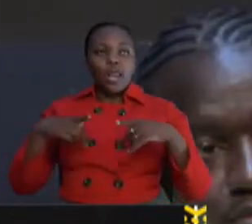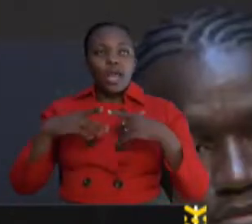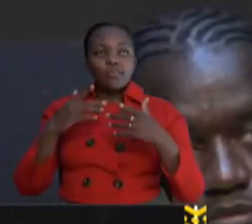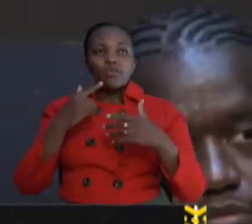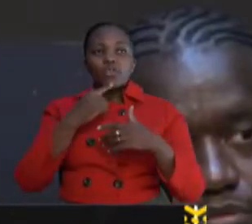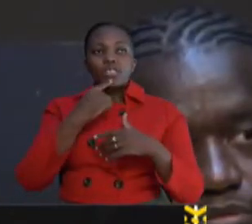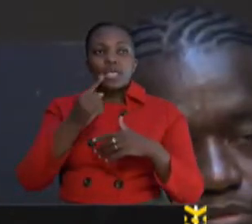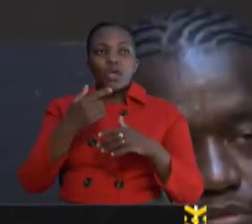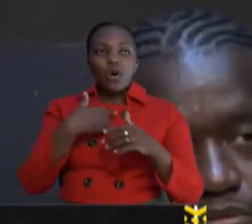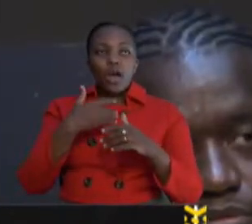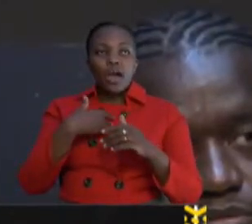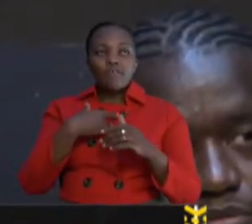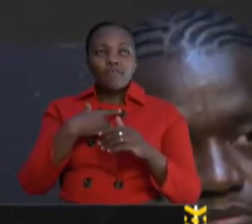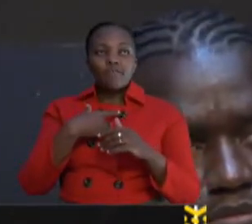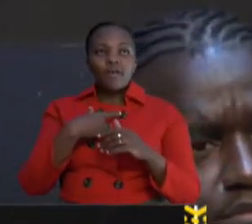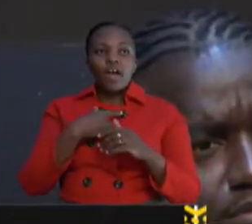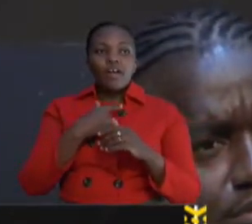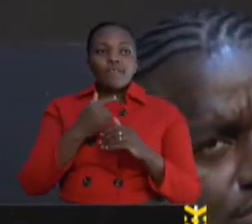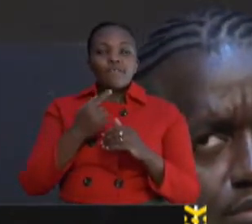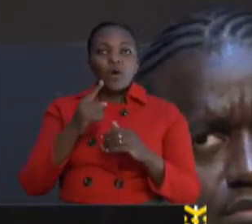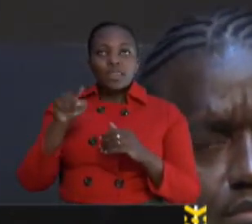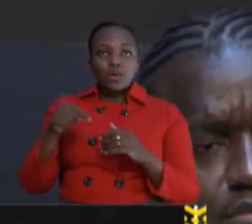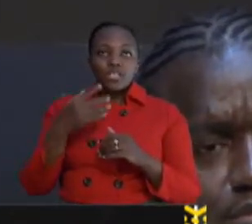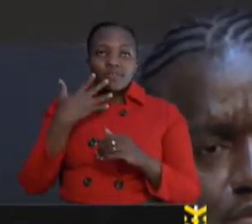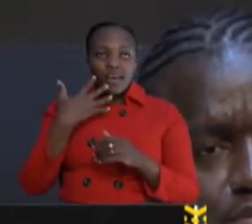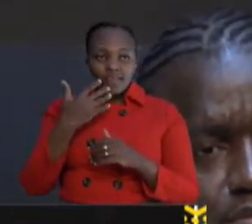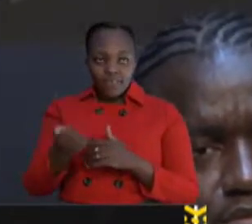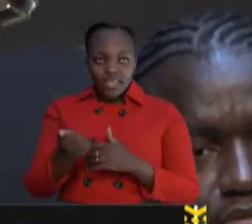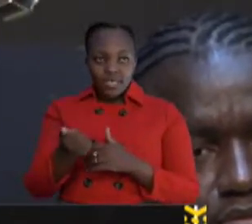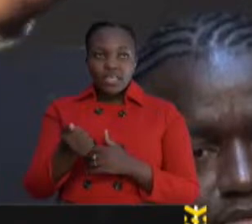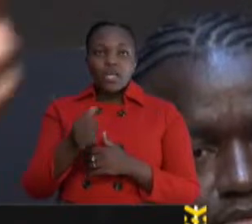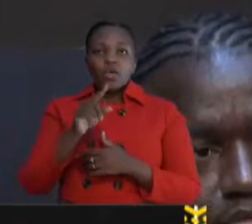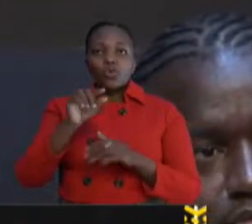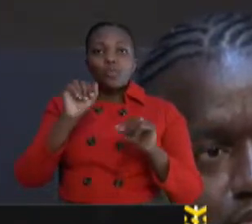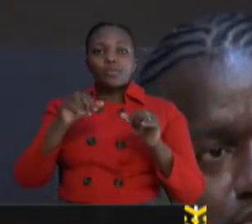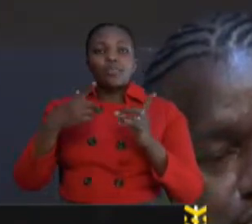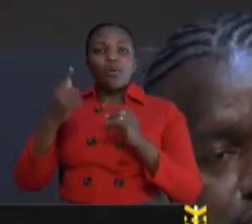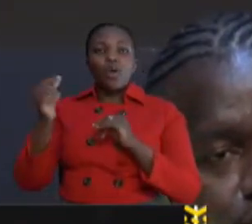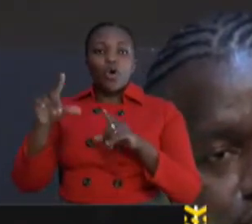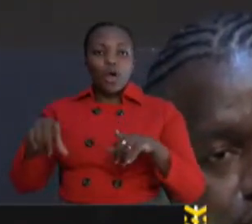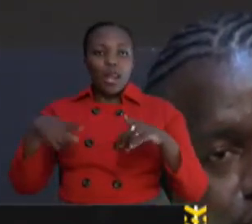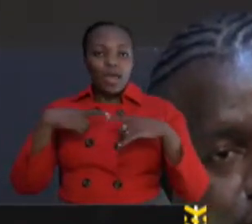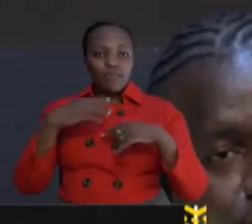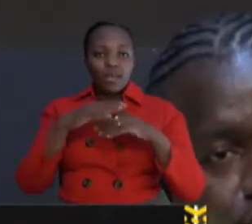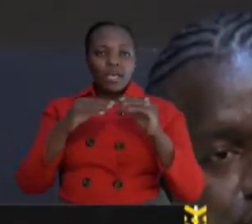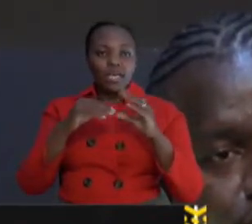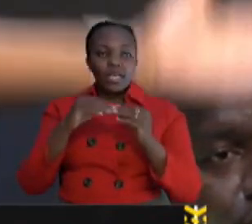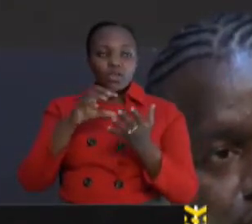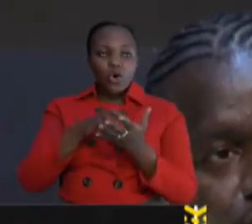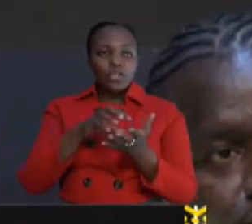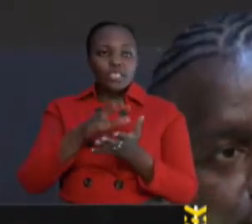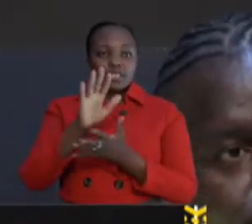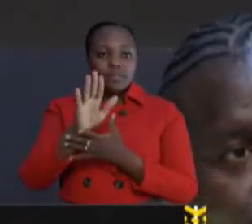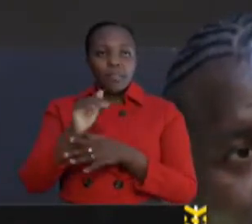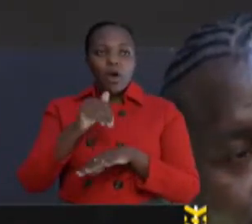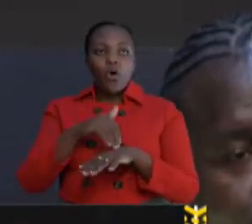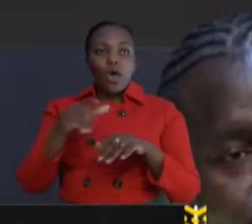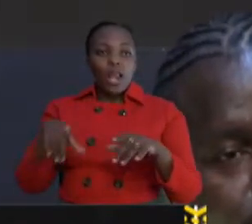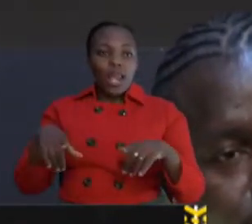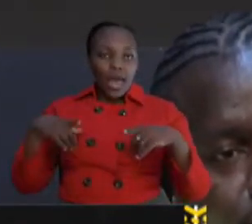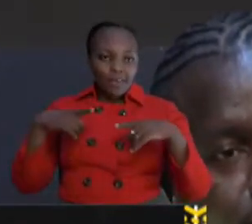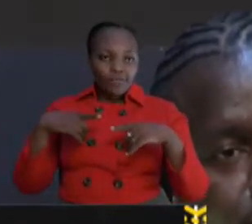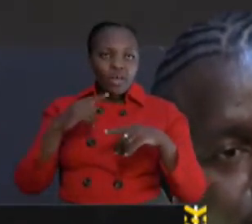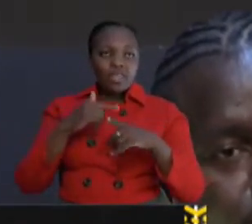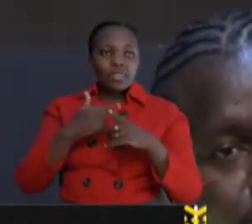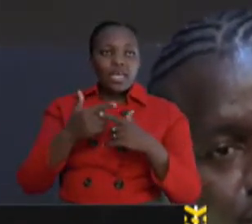have 1,500, right? Now you're able to actually go live and create your content on the live and